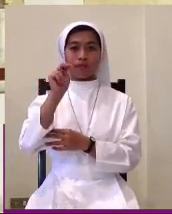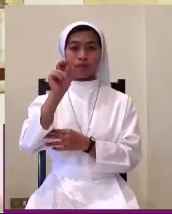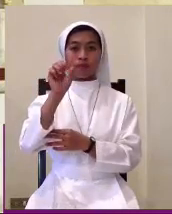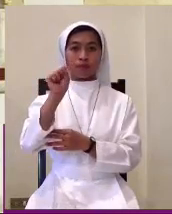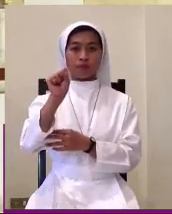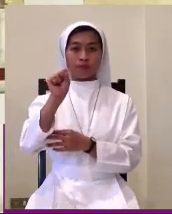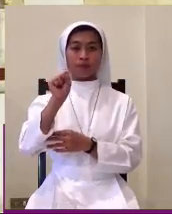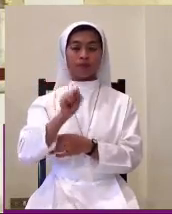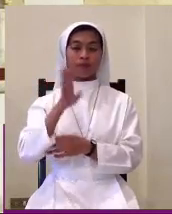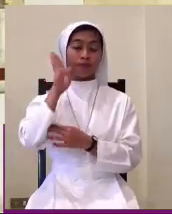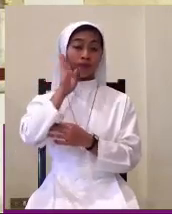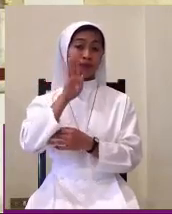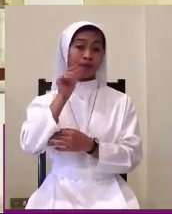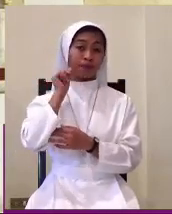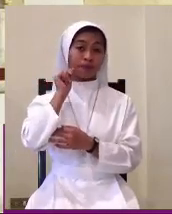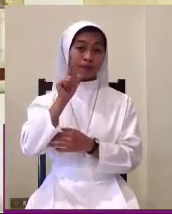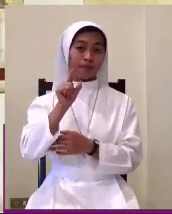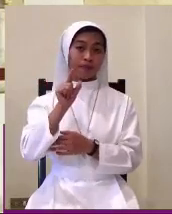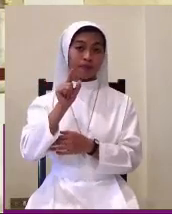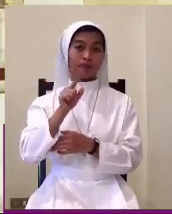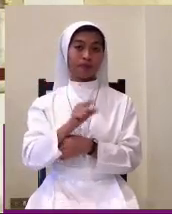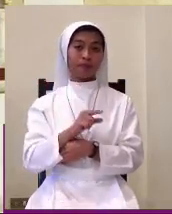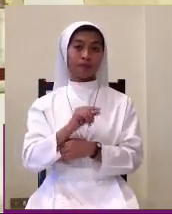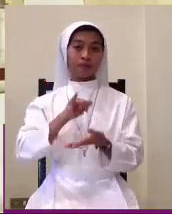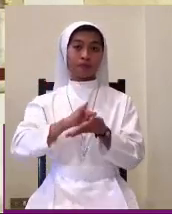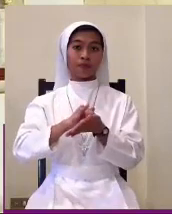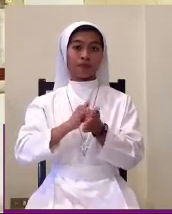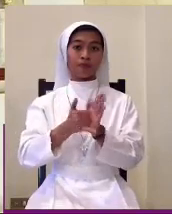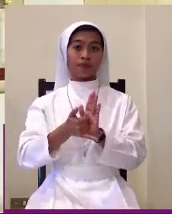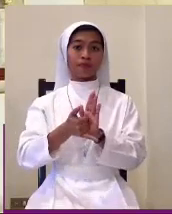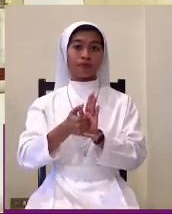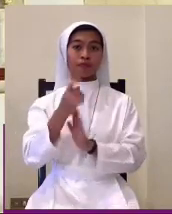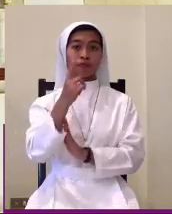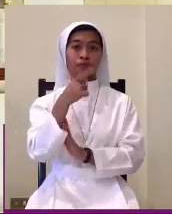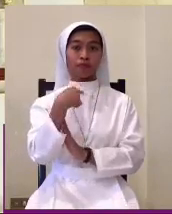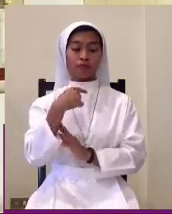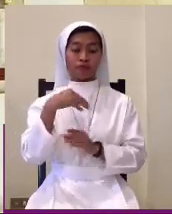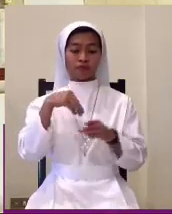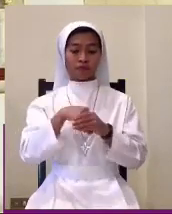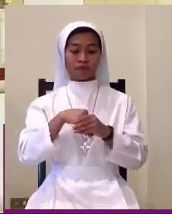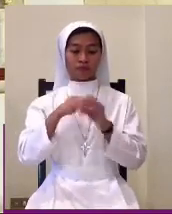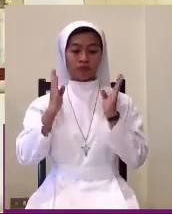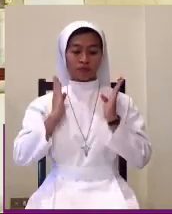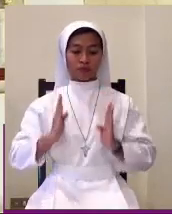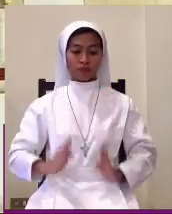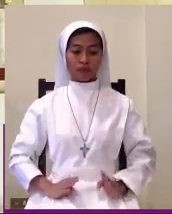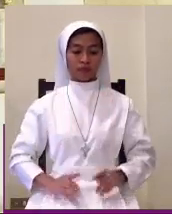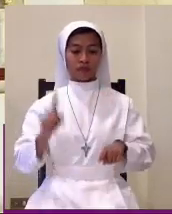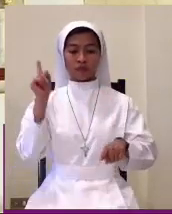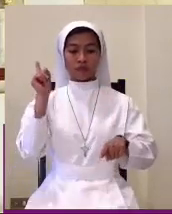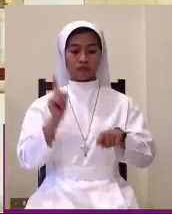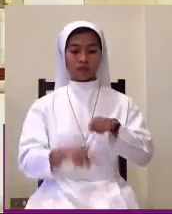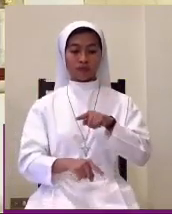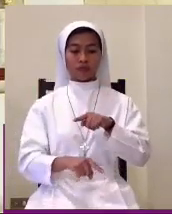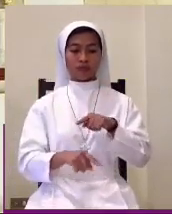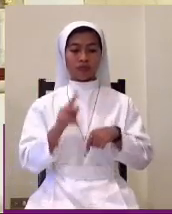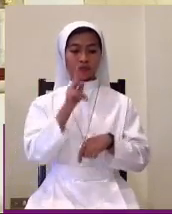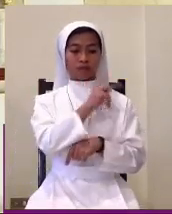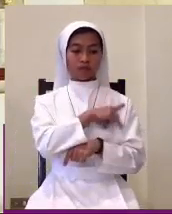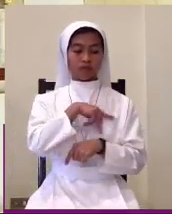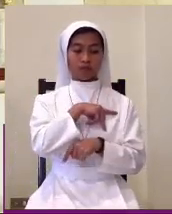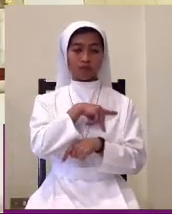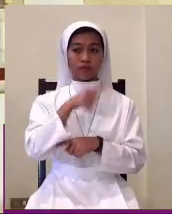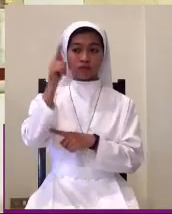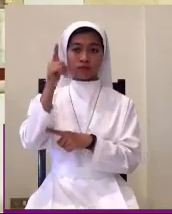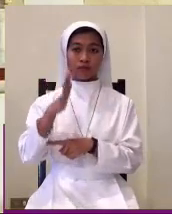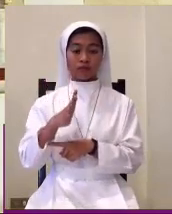Brothers and sisters, those who are in the flesh cannot please God, but you are not in